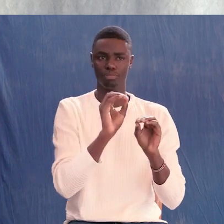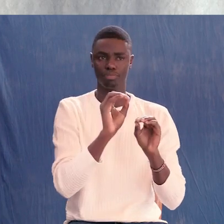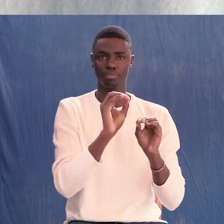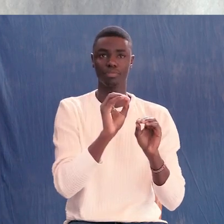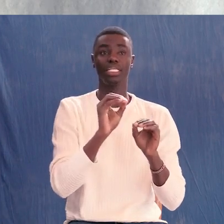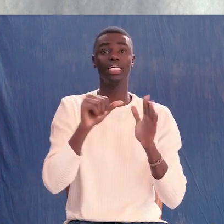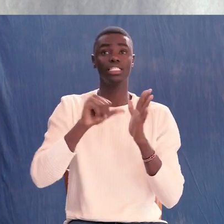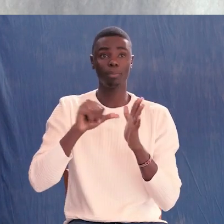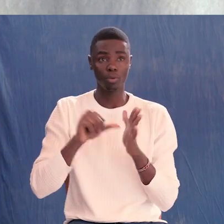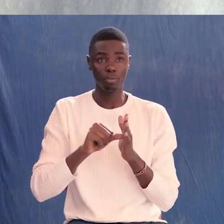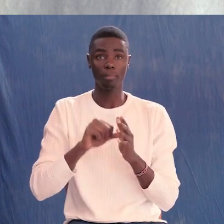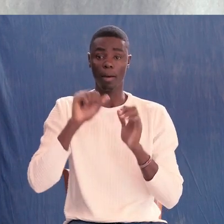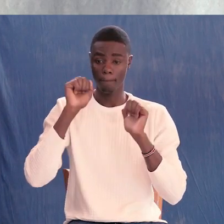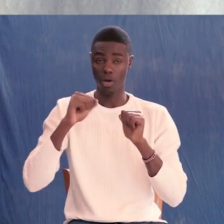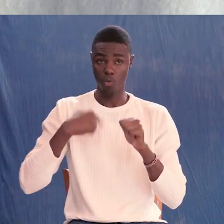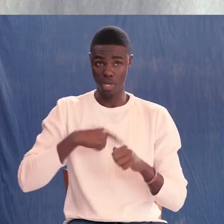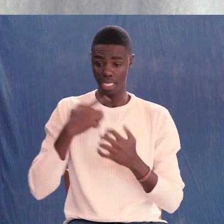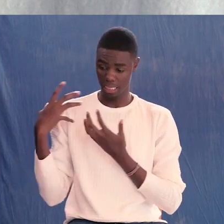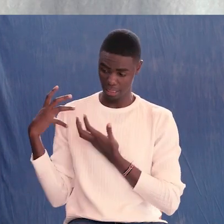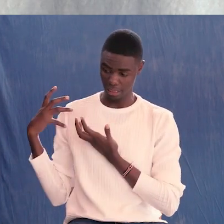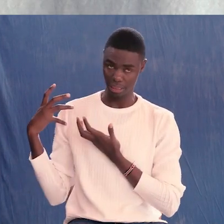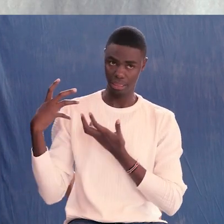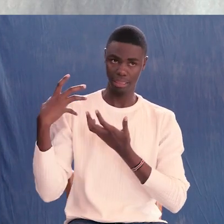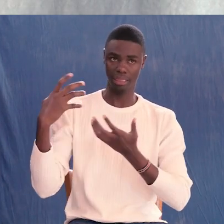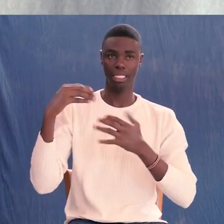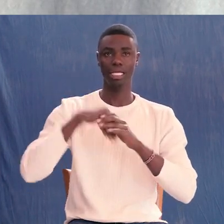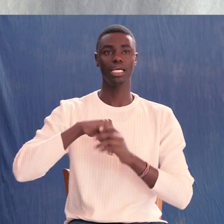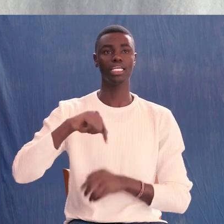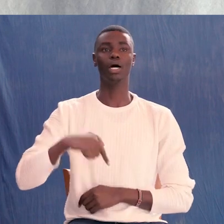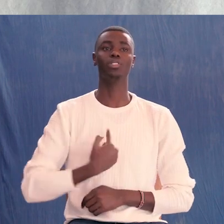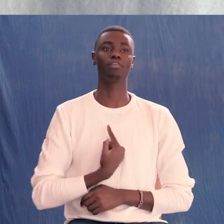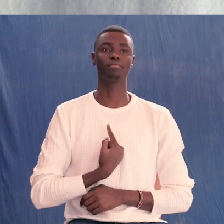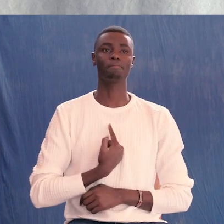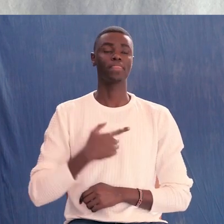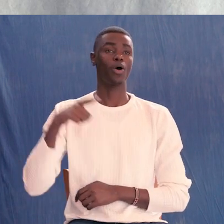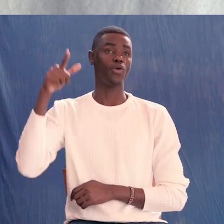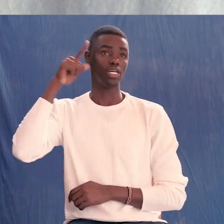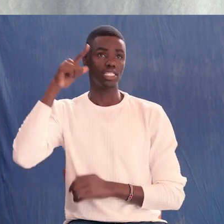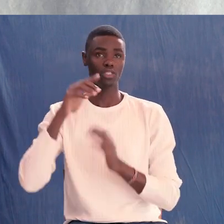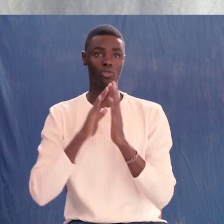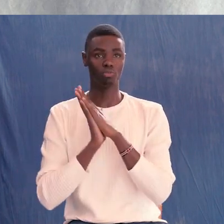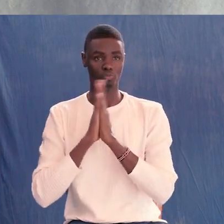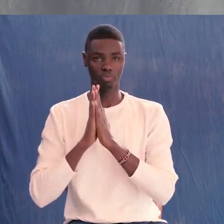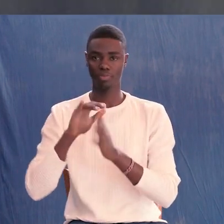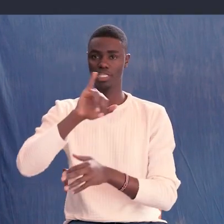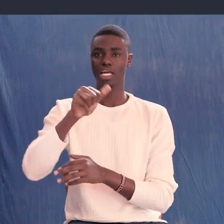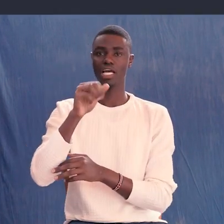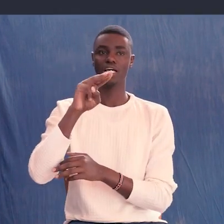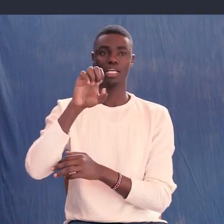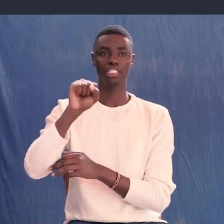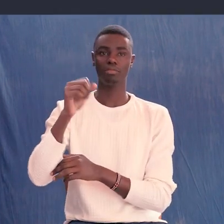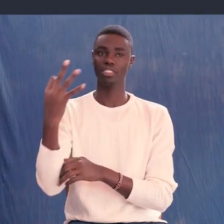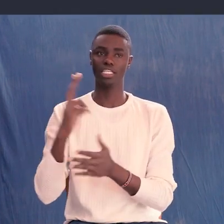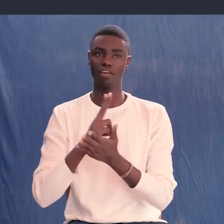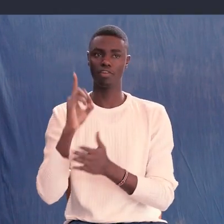It's a problem that we carry within ourselves. Listen to a couple of scriptures. James 3 verse 2.